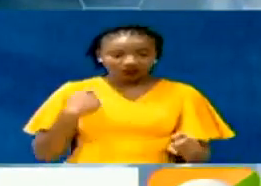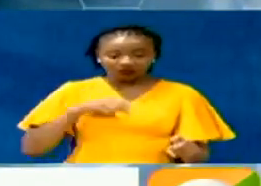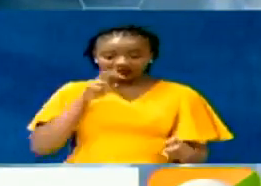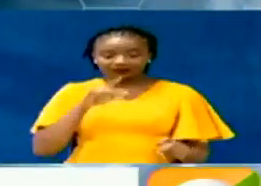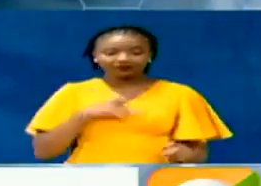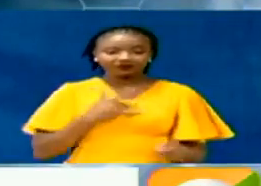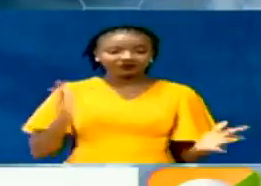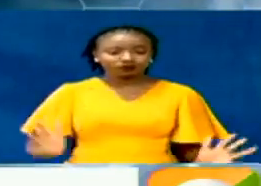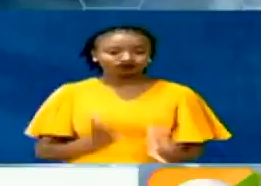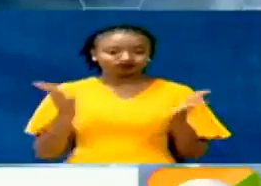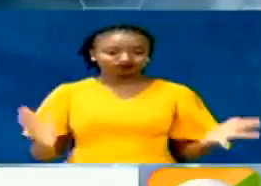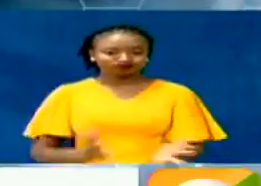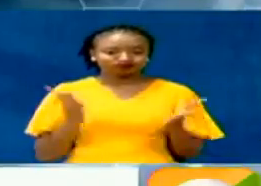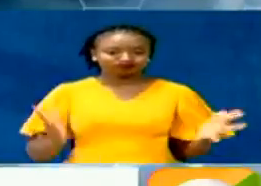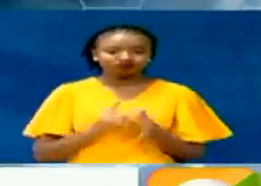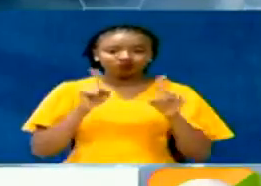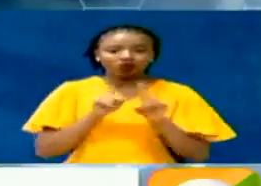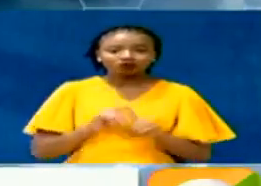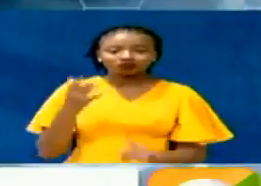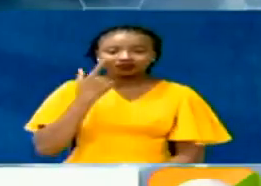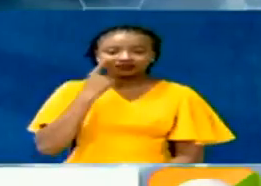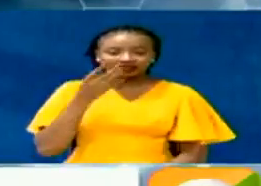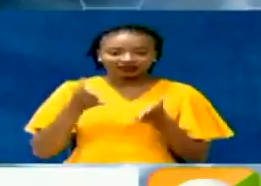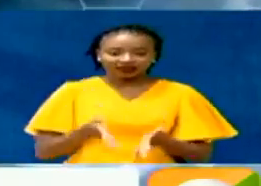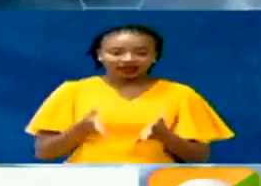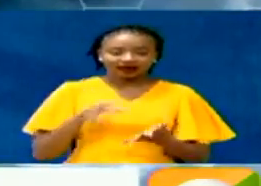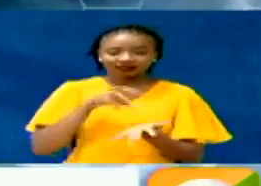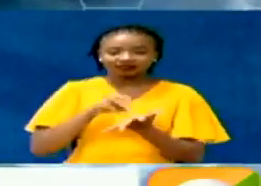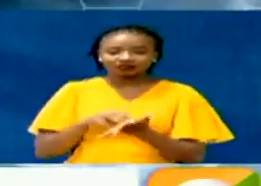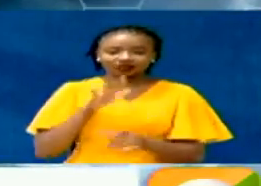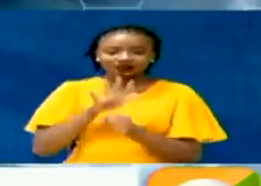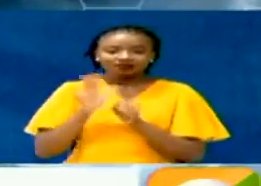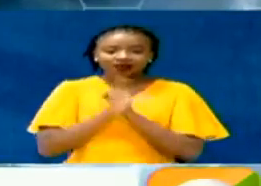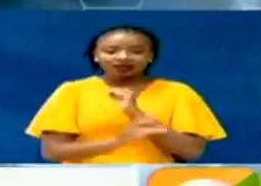especially given the current situation with countries